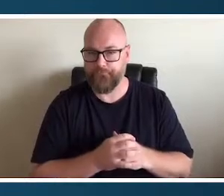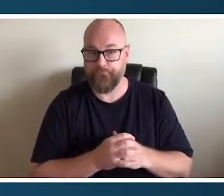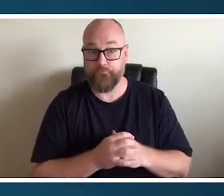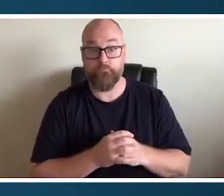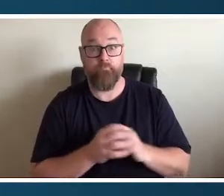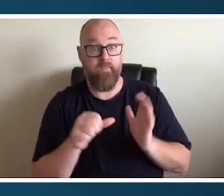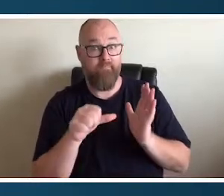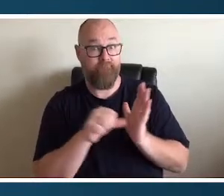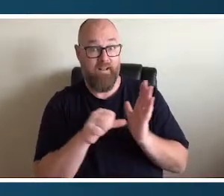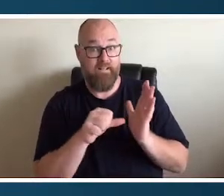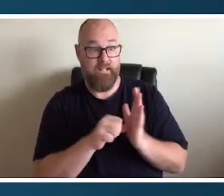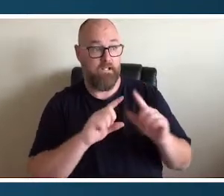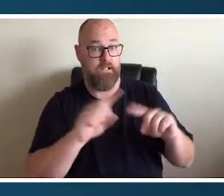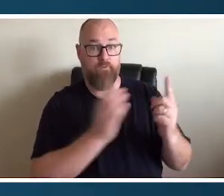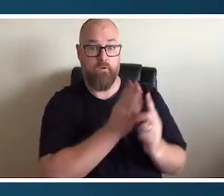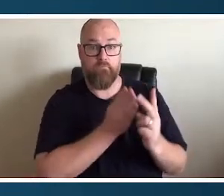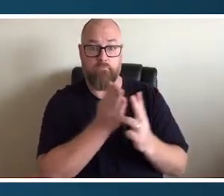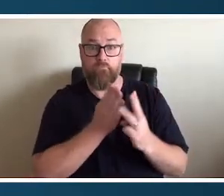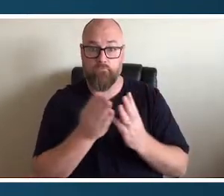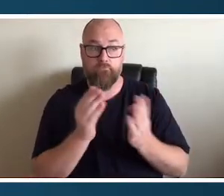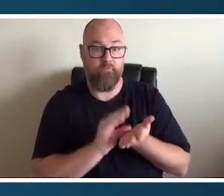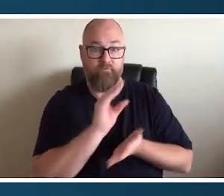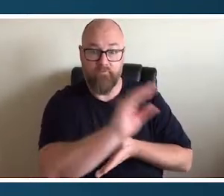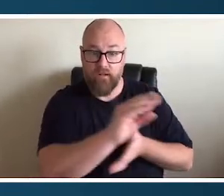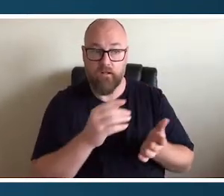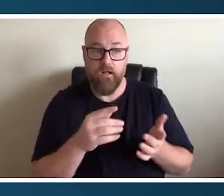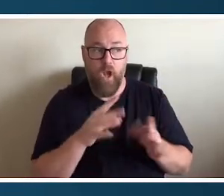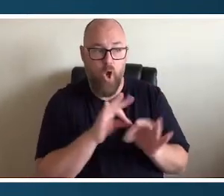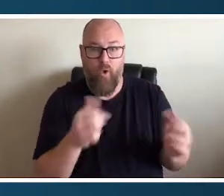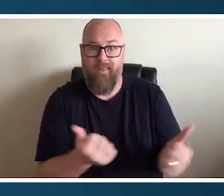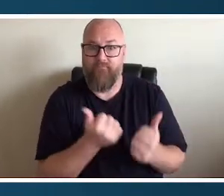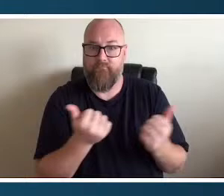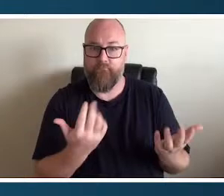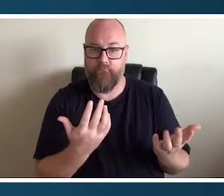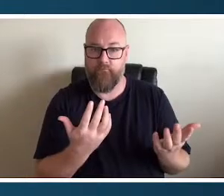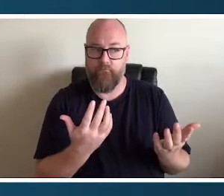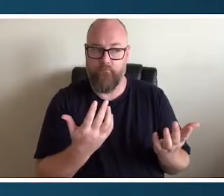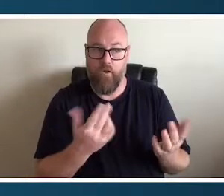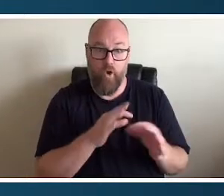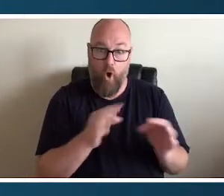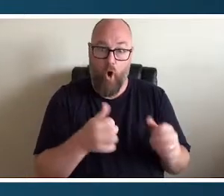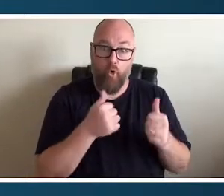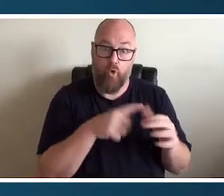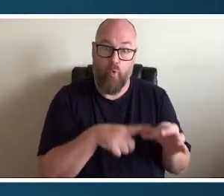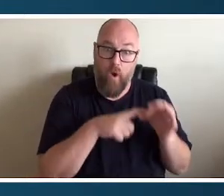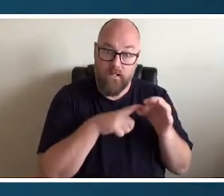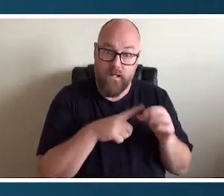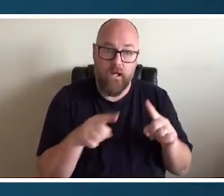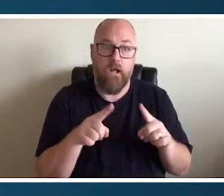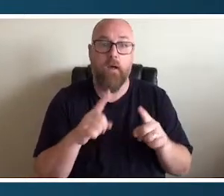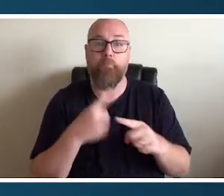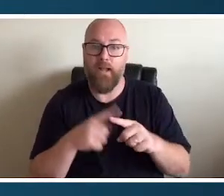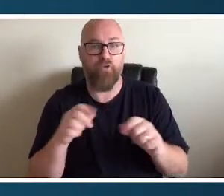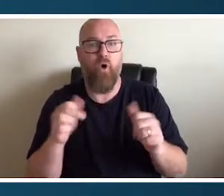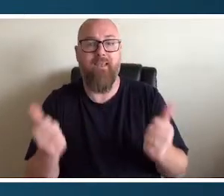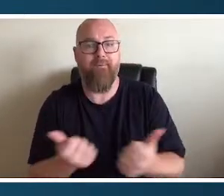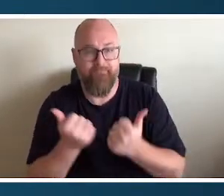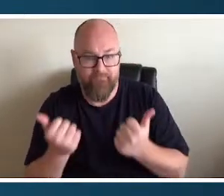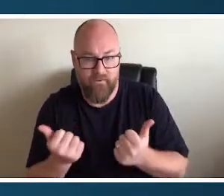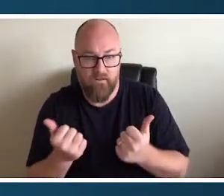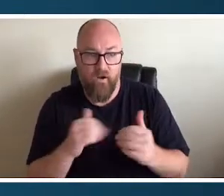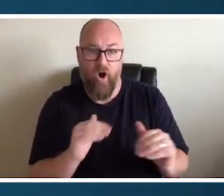currently adequate due to both quality and quantity issues. High quality funding that